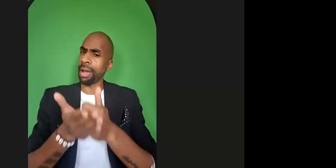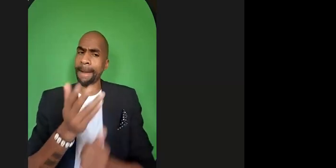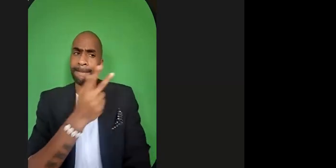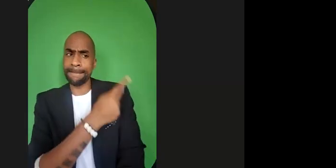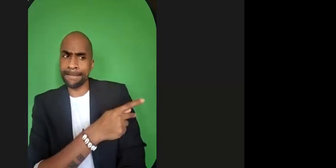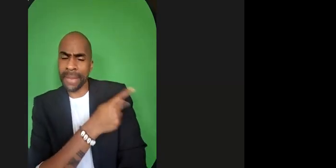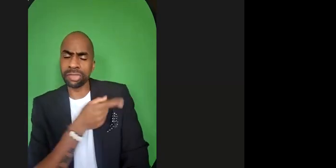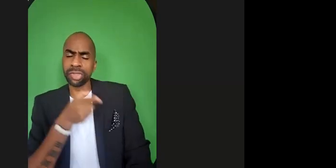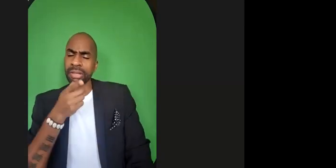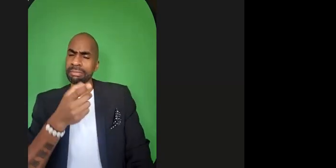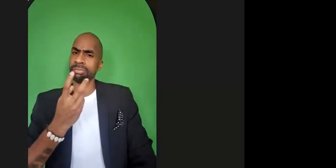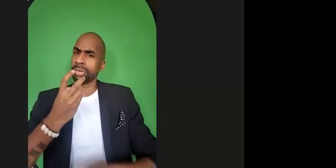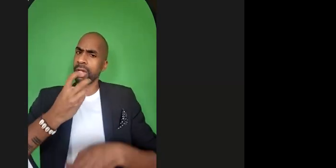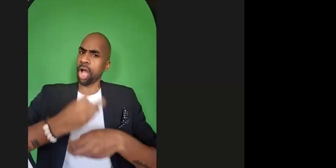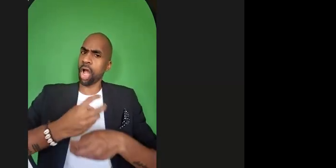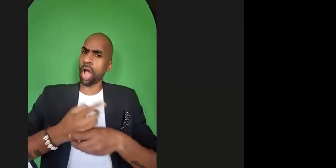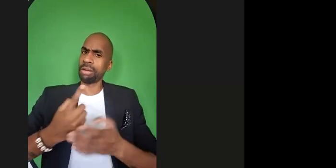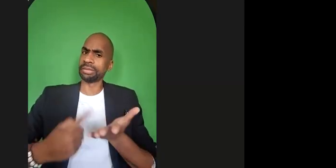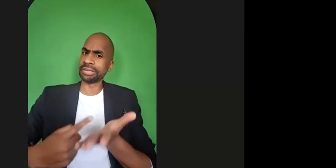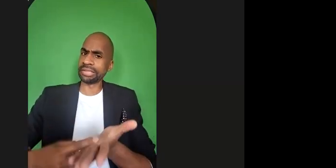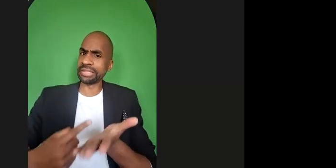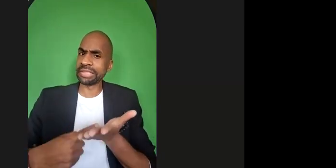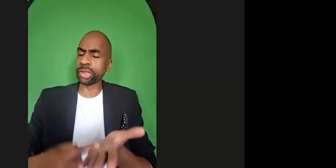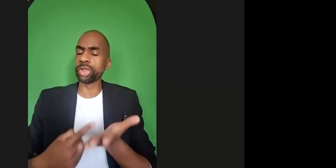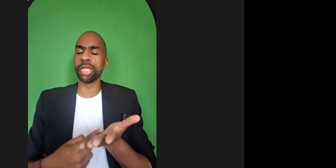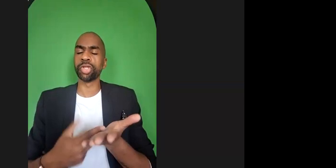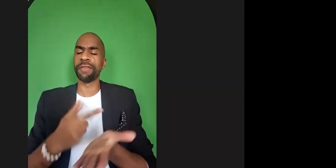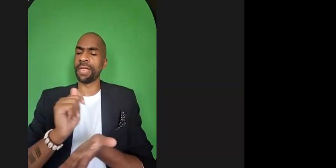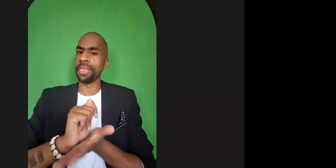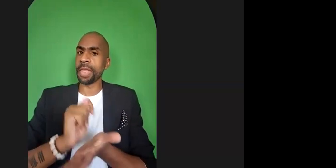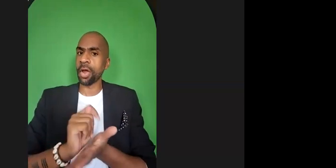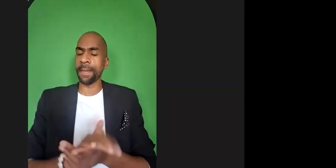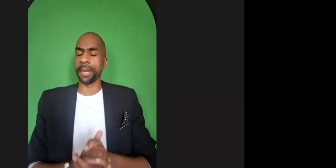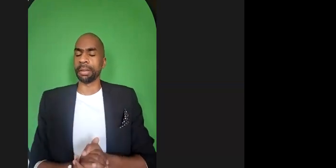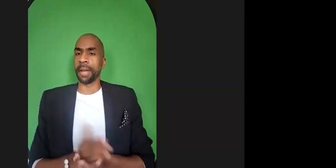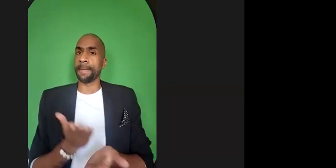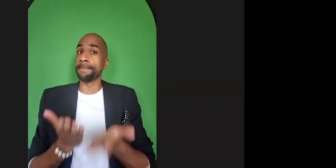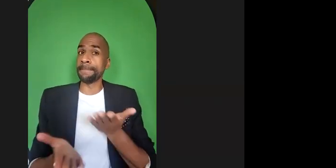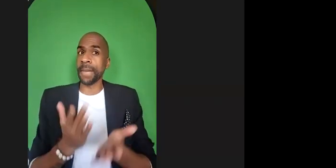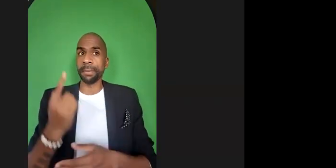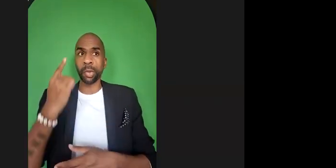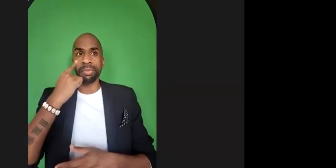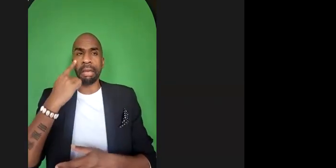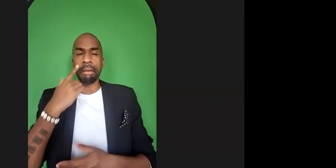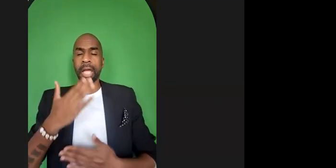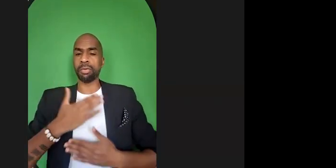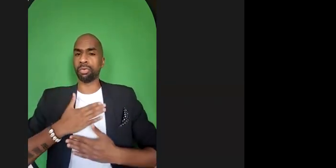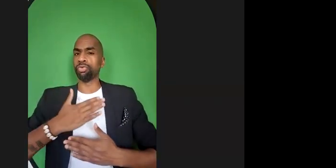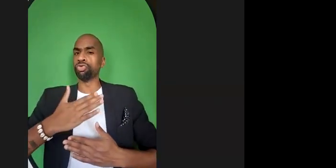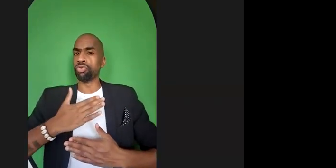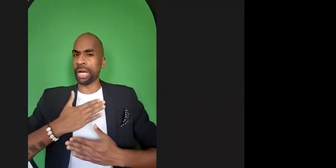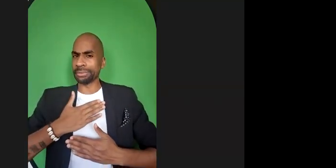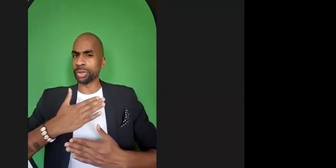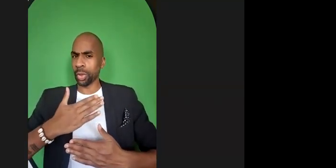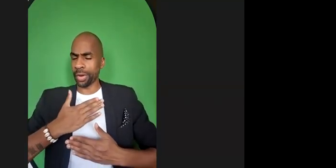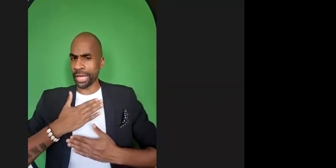difficult discussion of aggressive treatment? Maybe think towards the respiratory.